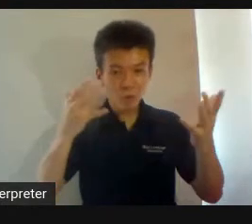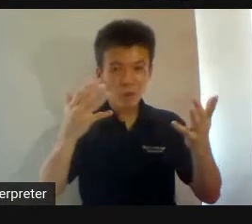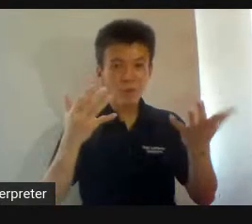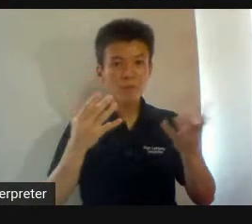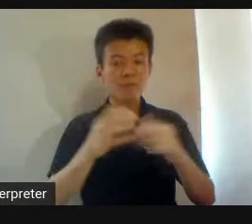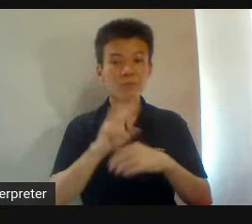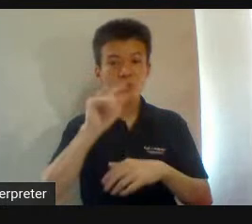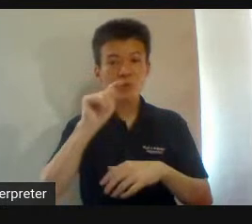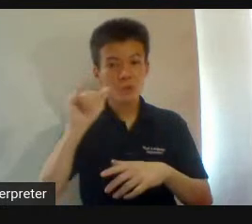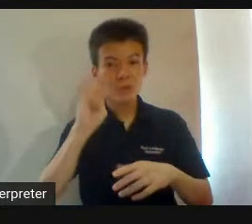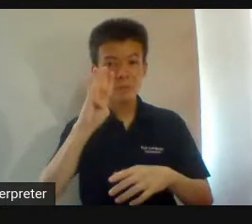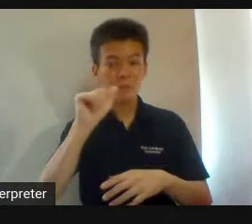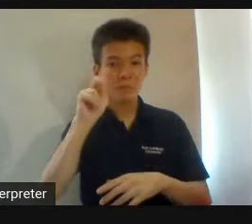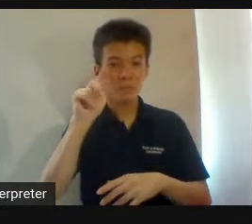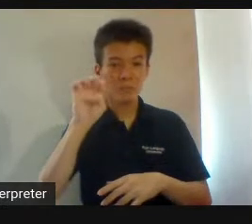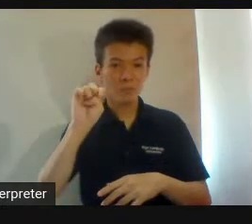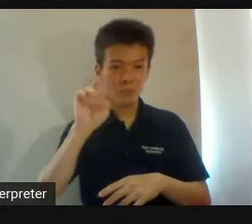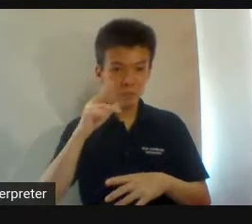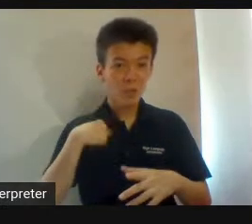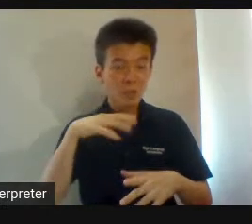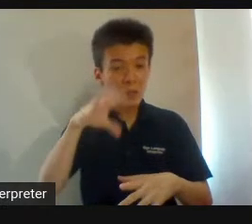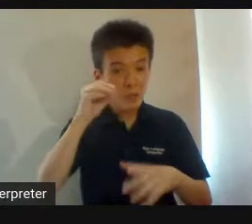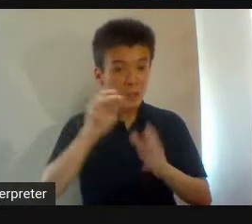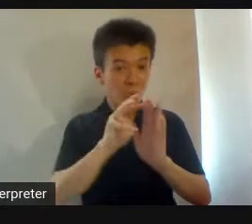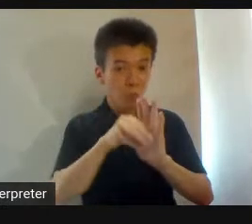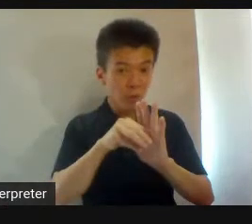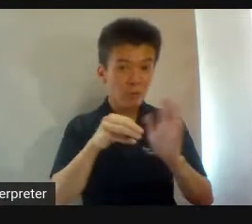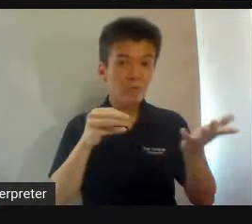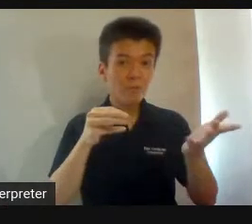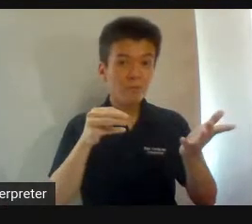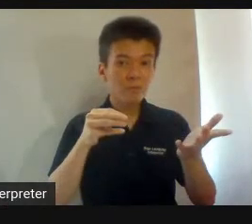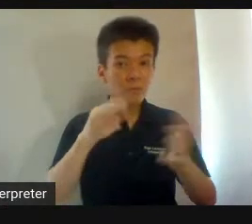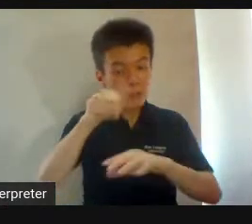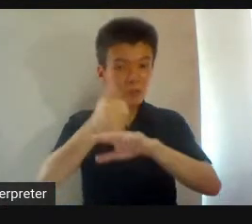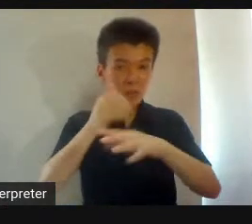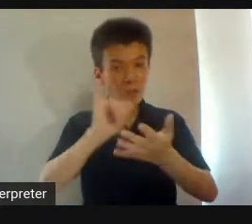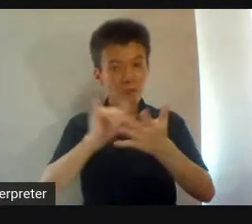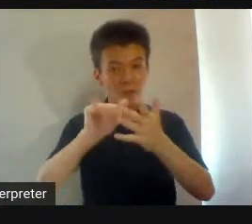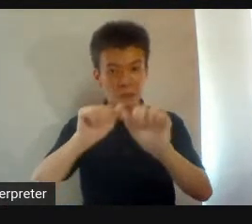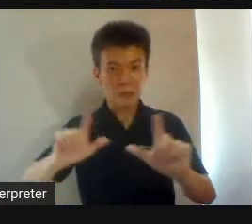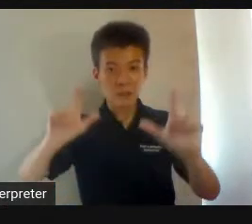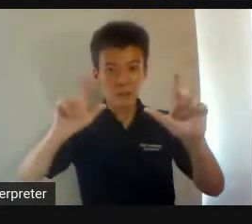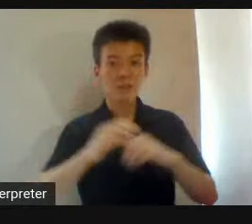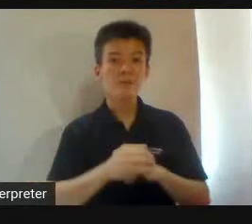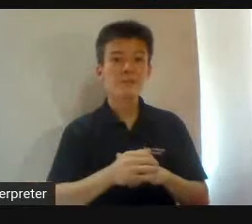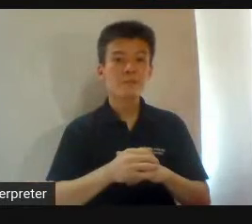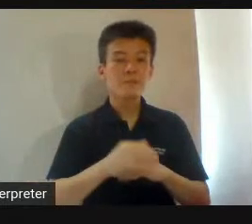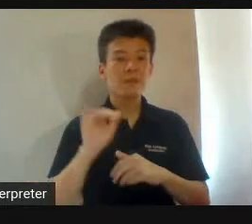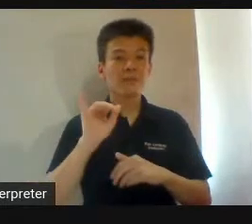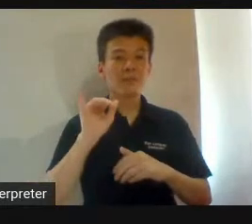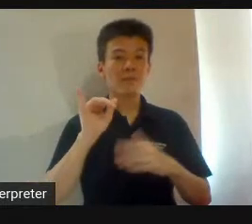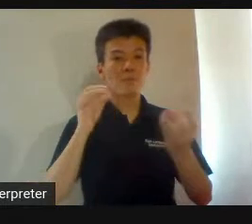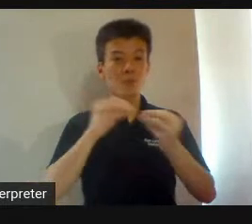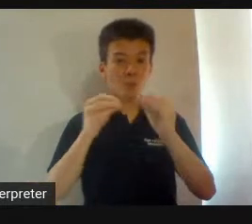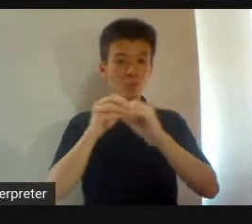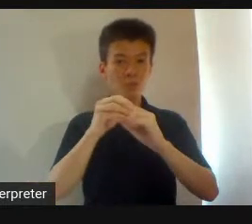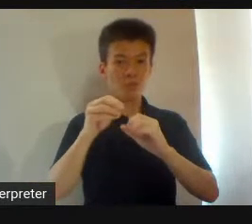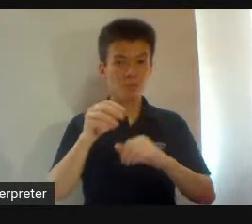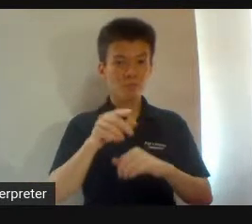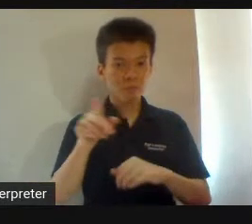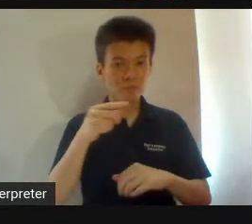banter, I'm just going to take a moment to set the scene. So like most